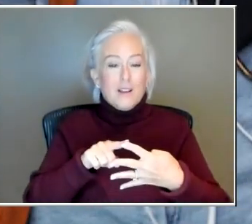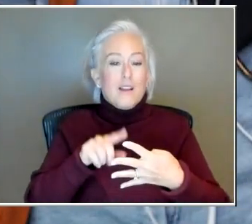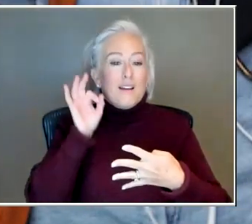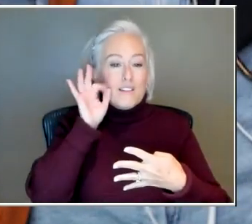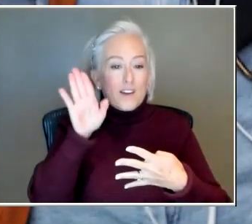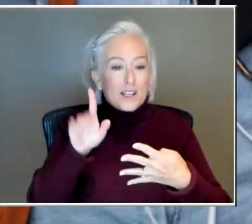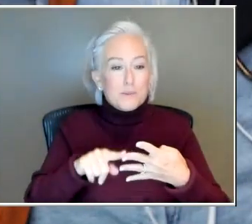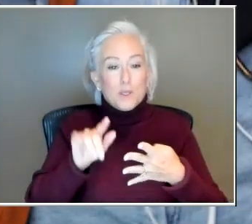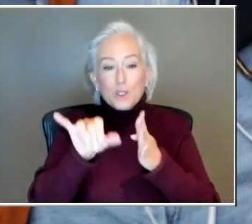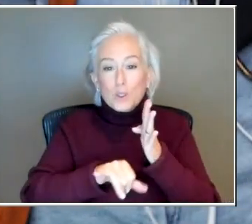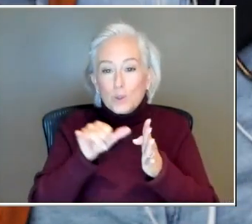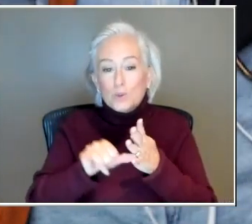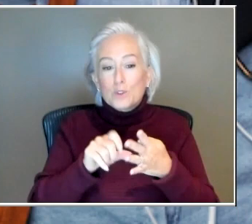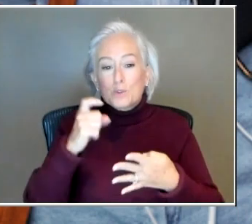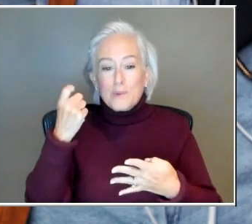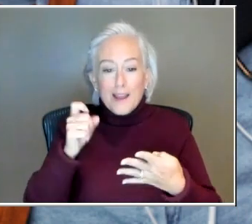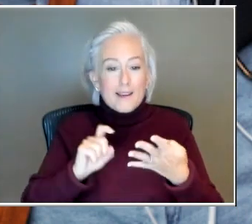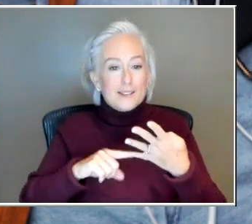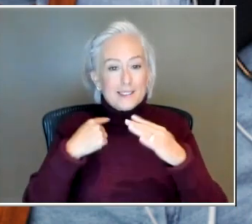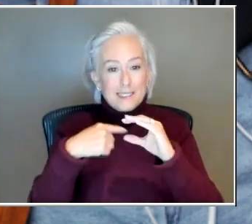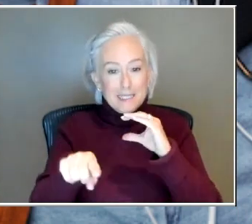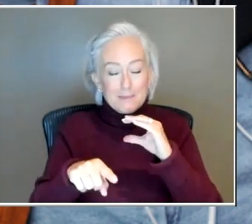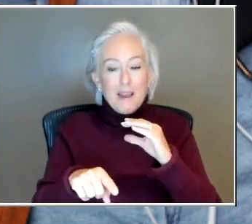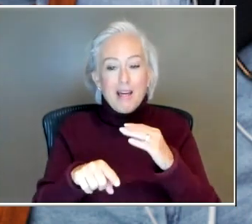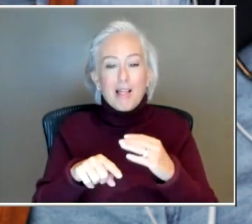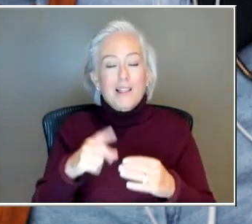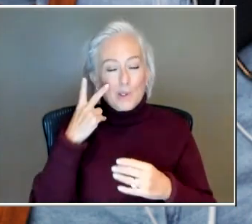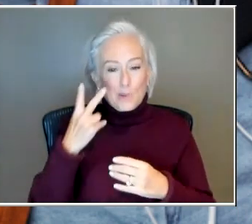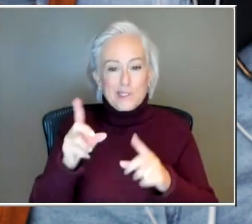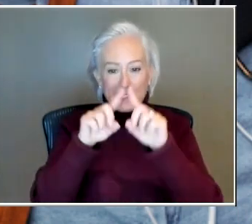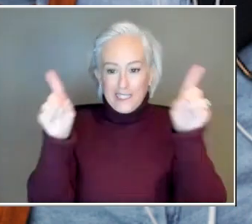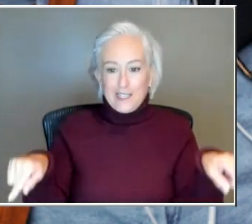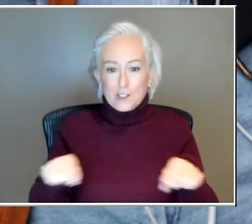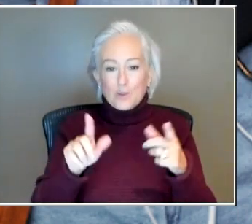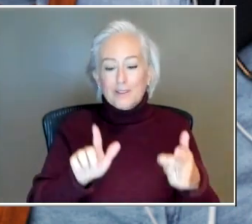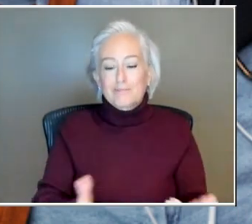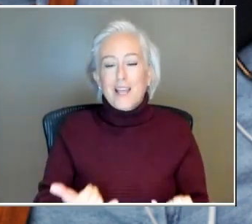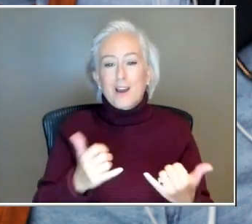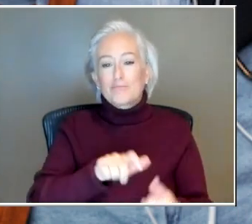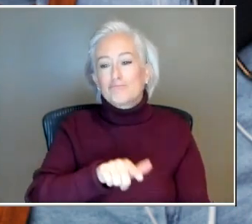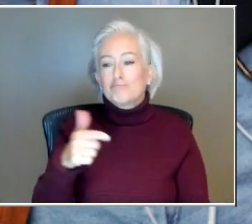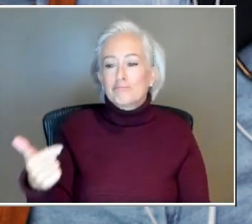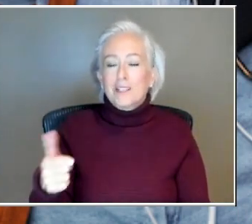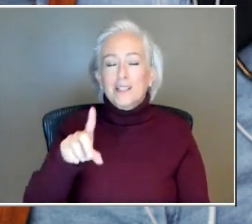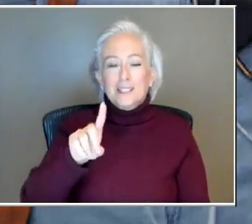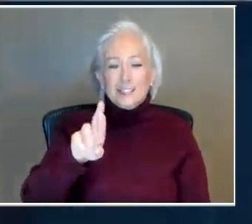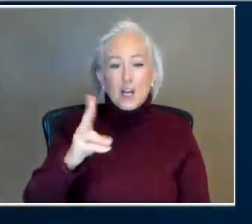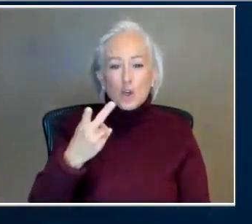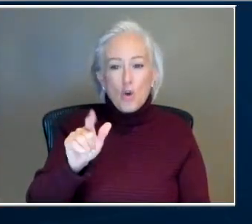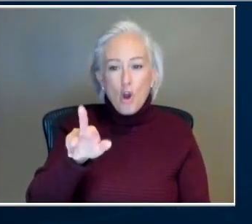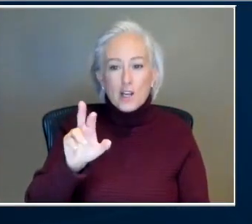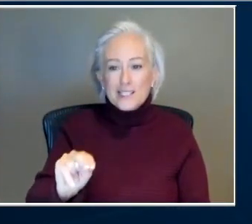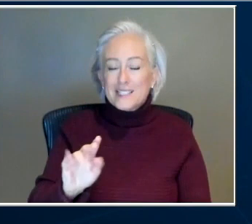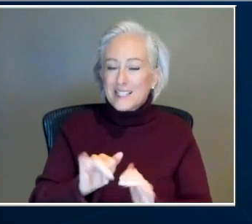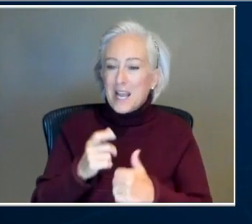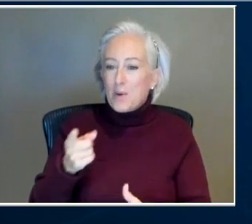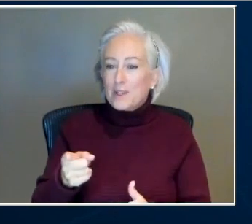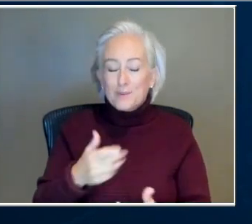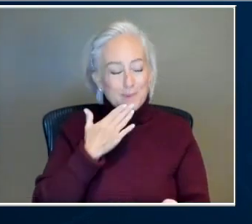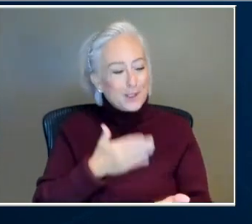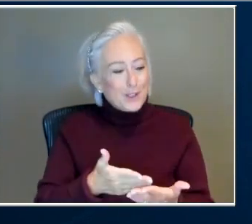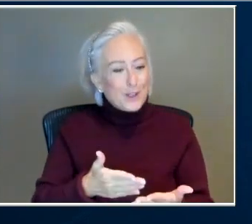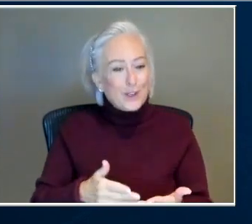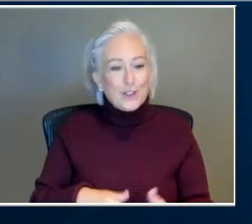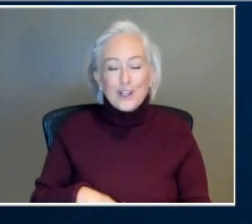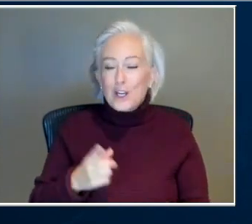Medical News Network. Info is there on your screen. Let's check in with Dr. Dana Hawkinson on this Friday. How are you? Yeah, hi, good. So you've got some data